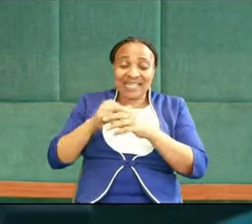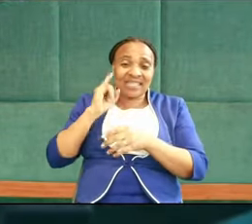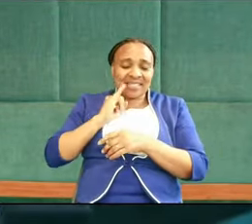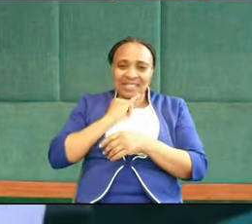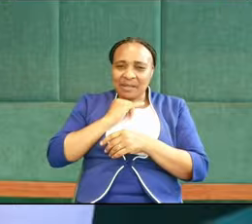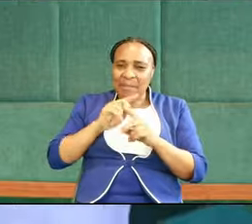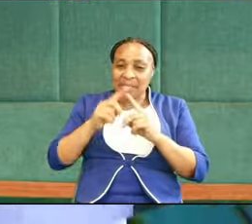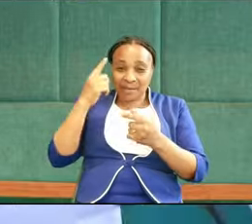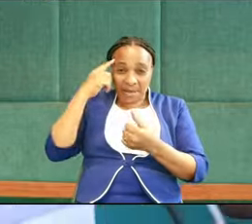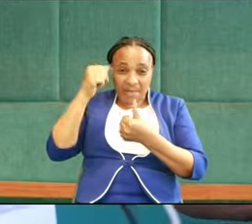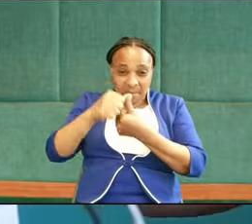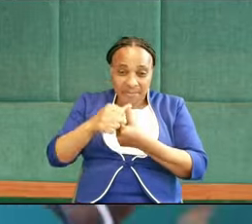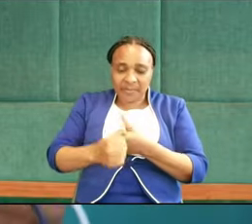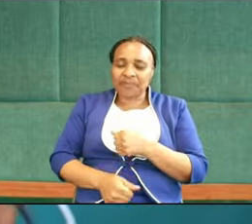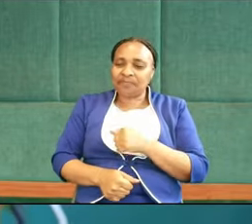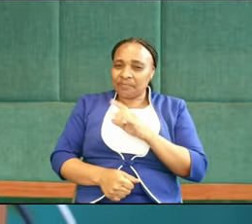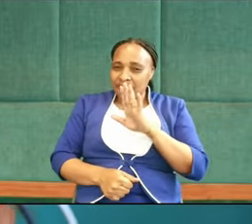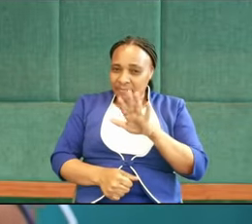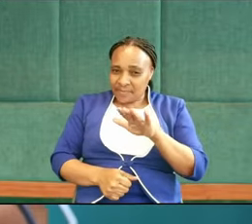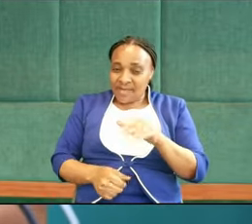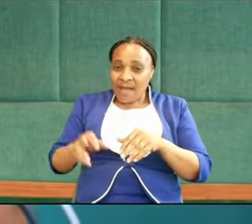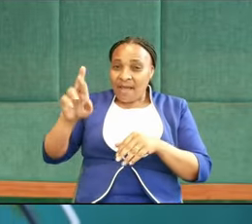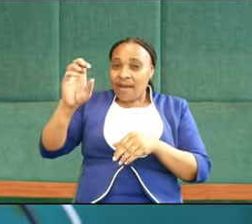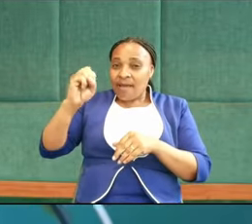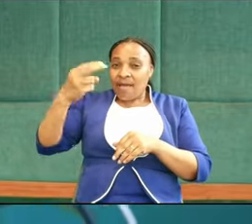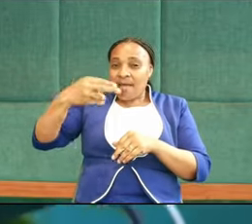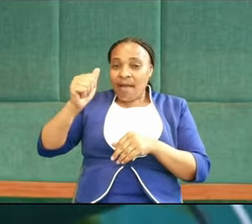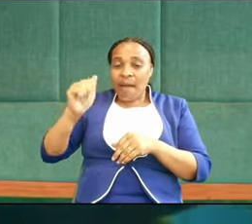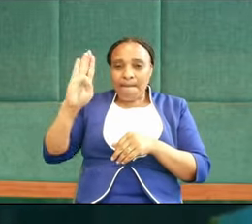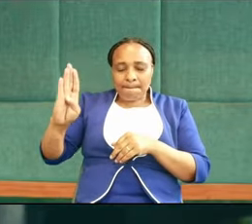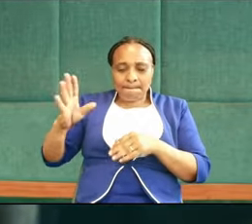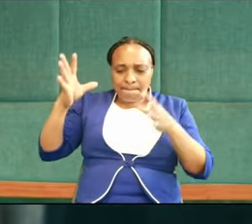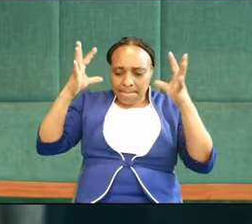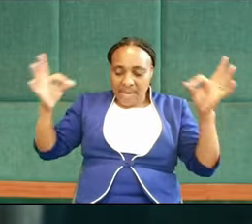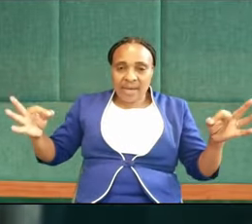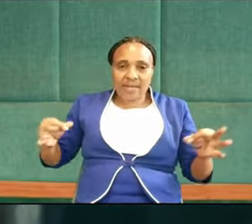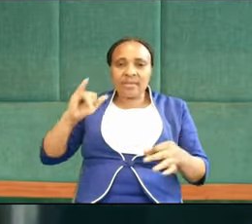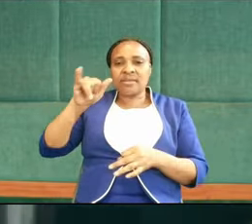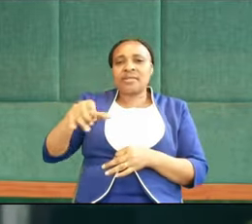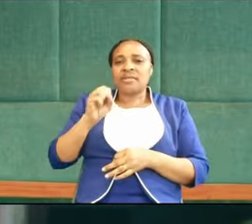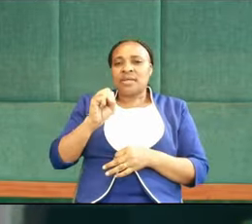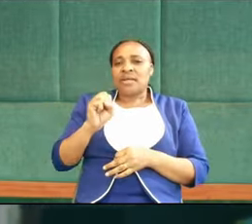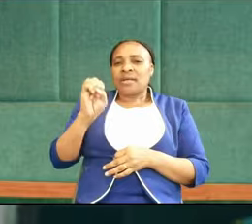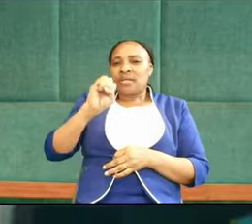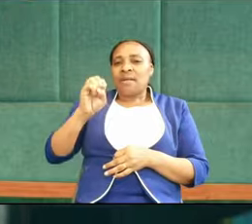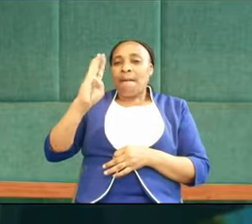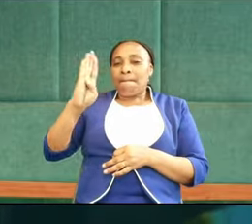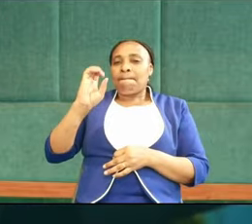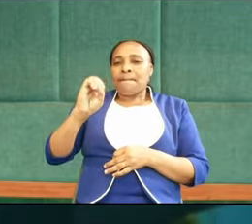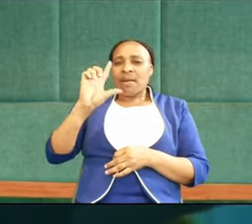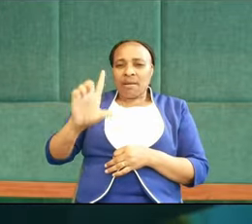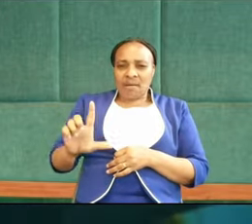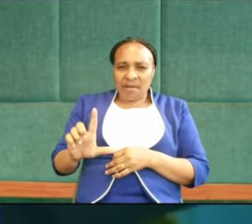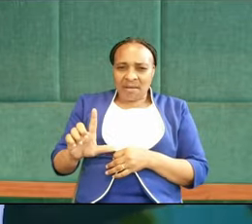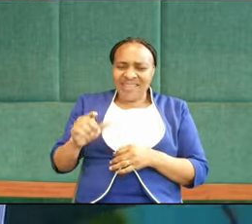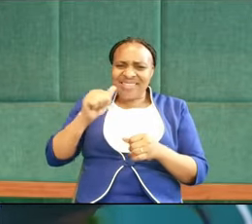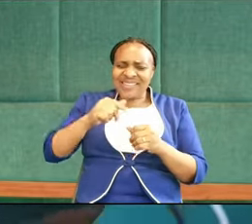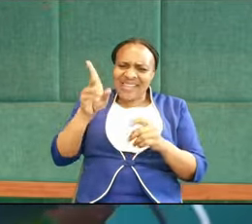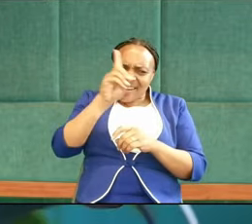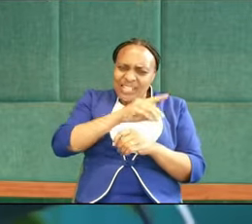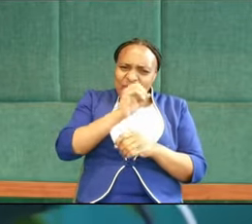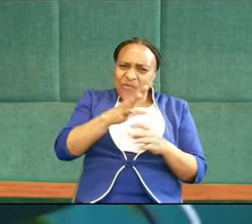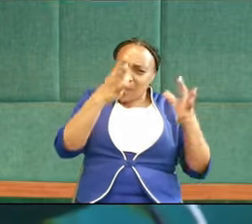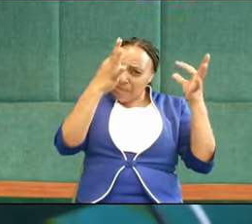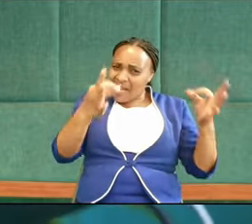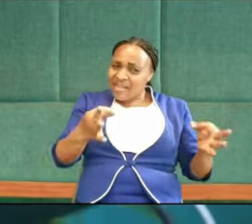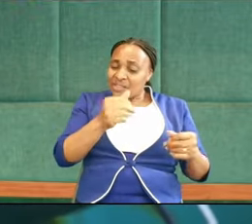note. Ahab married Jezebel. The ramification of the marriage